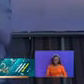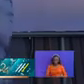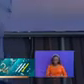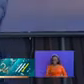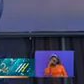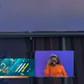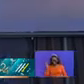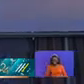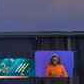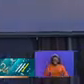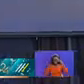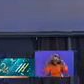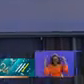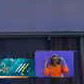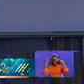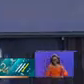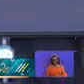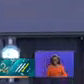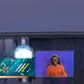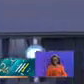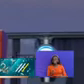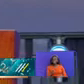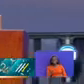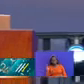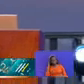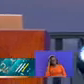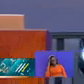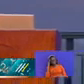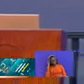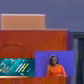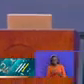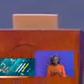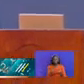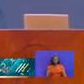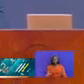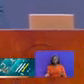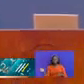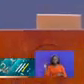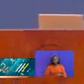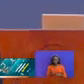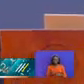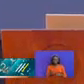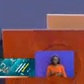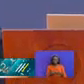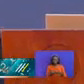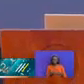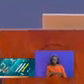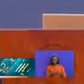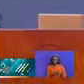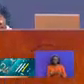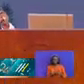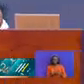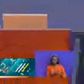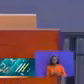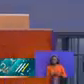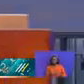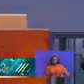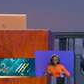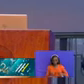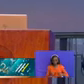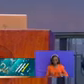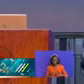heavens we design a Deliverance coming before Jesus is born Herod